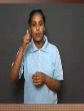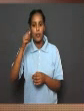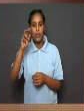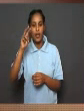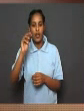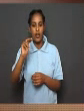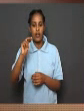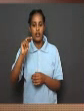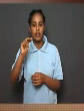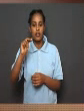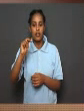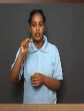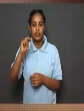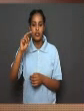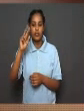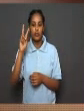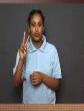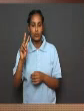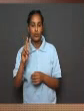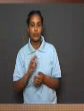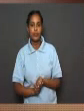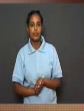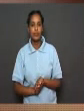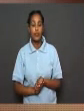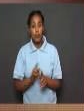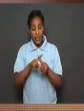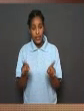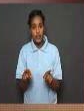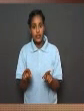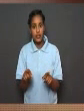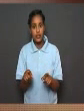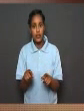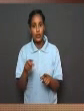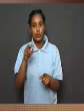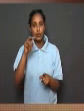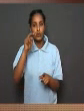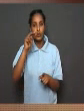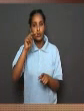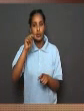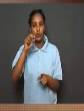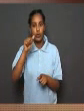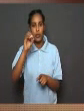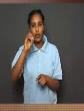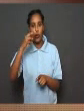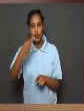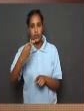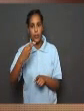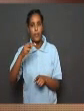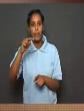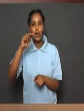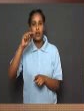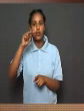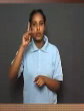dioxide to generate a current. But sodium hydroxide or